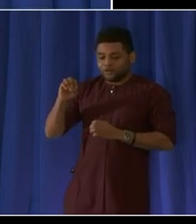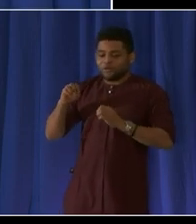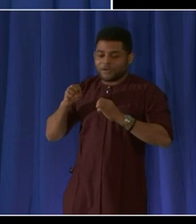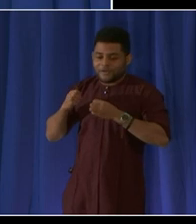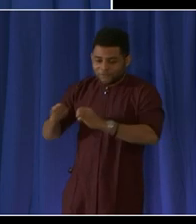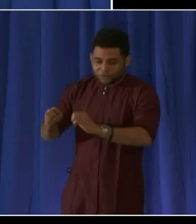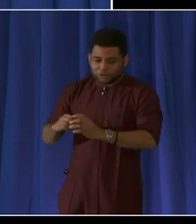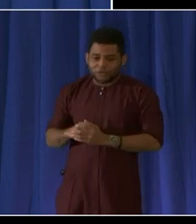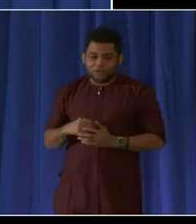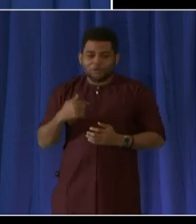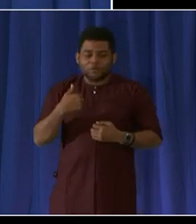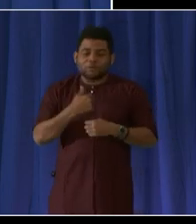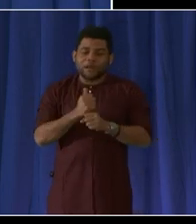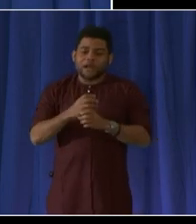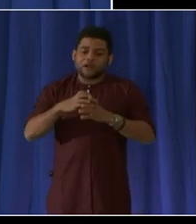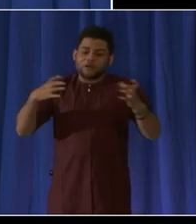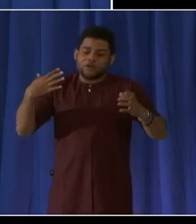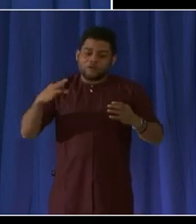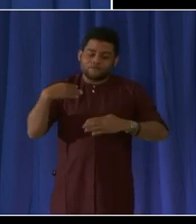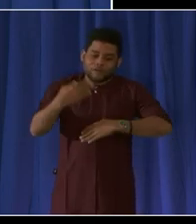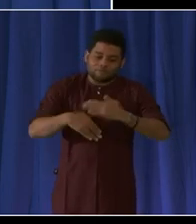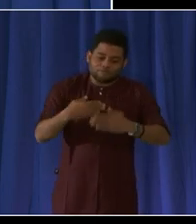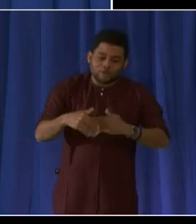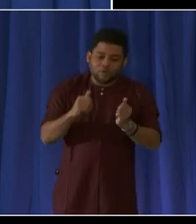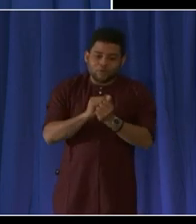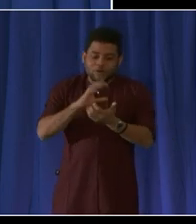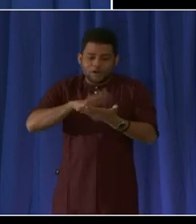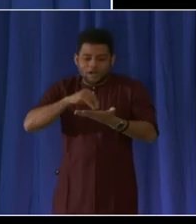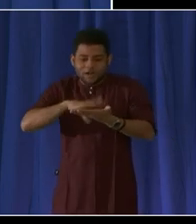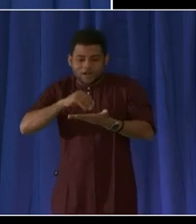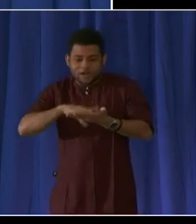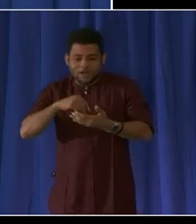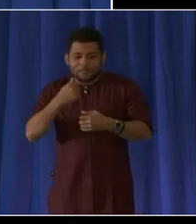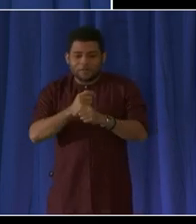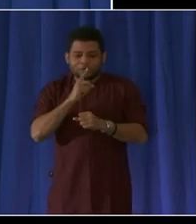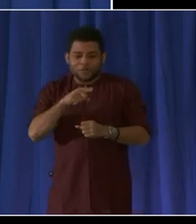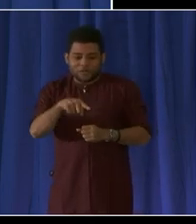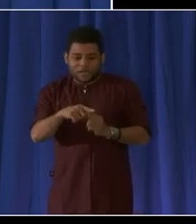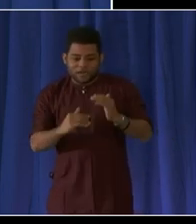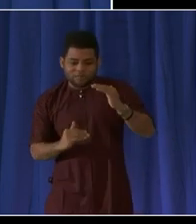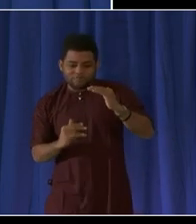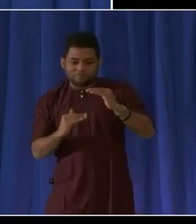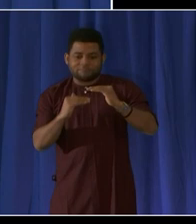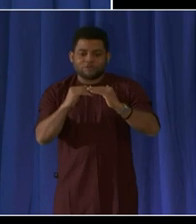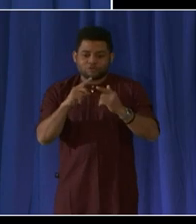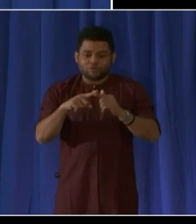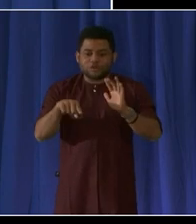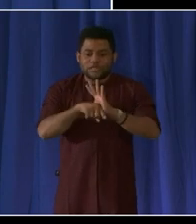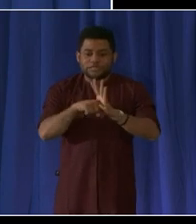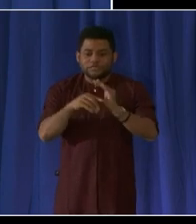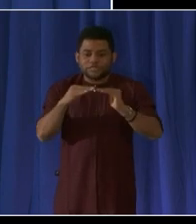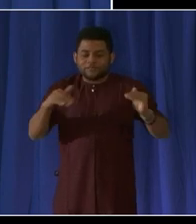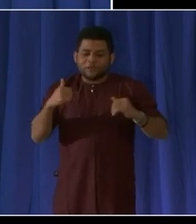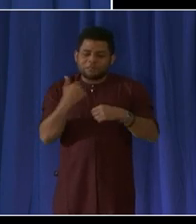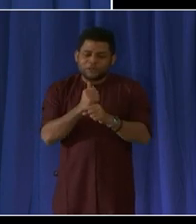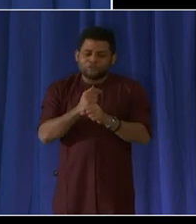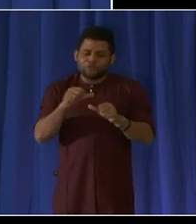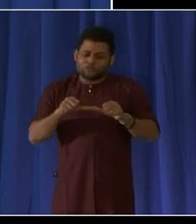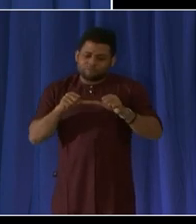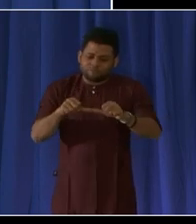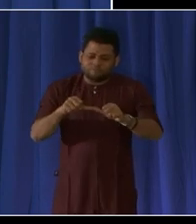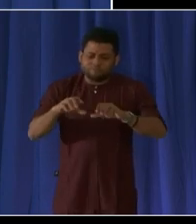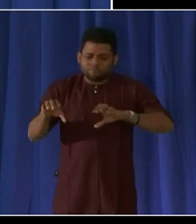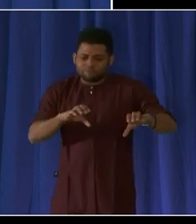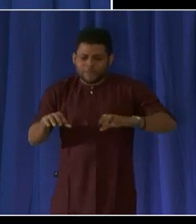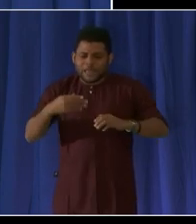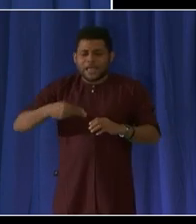school year, there's still more work to do with our students to ensure that they're on grade level, continue to perform at a high level.